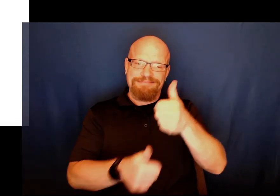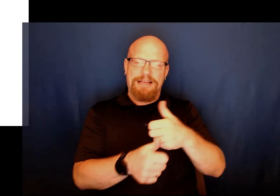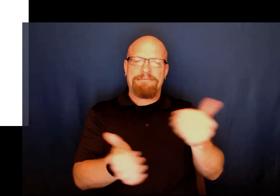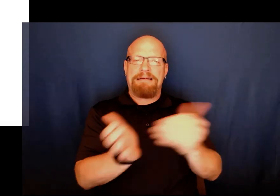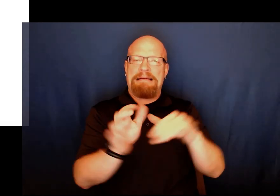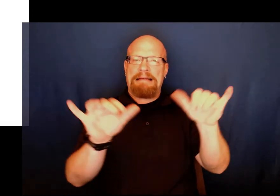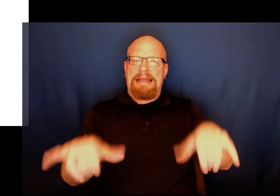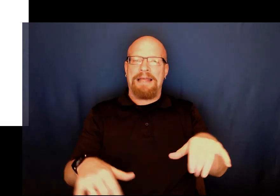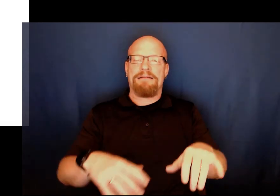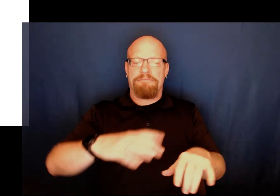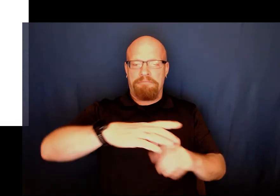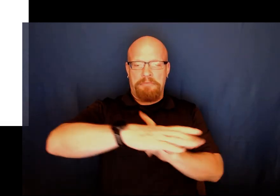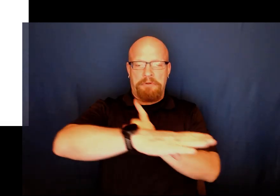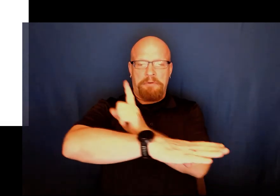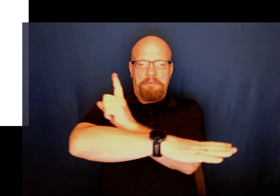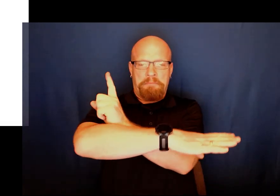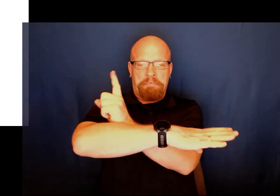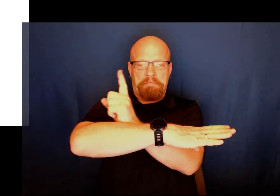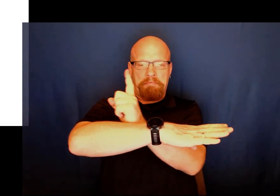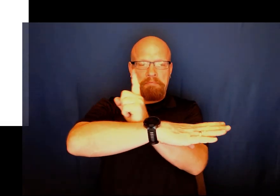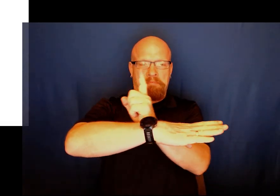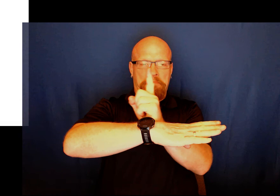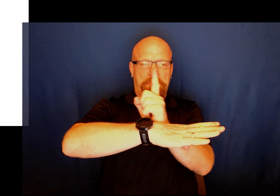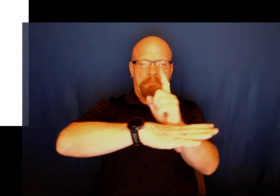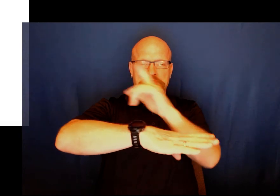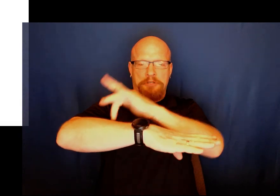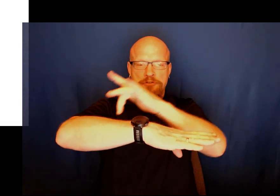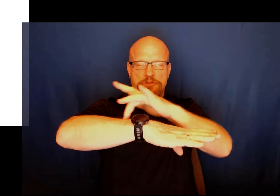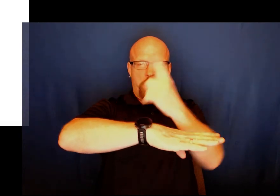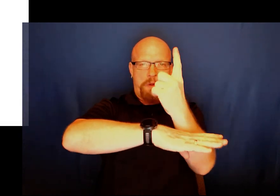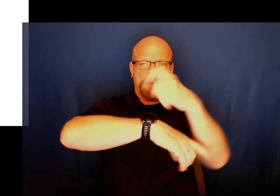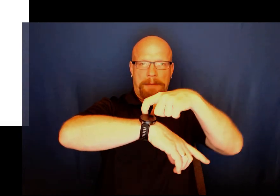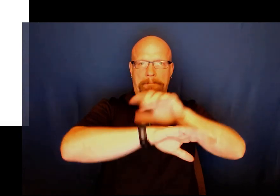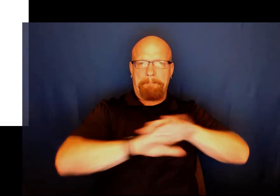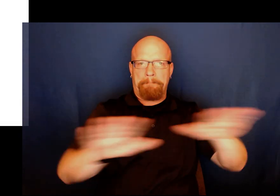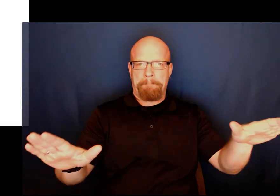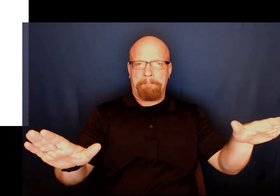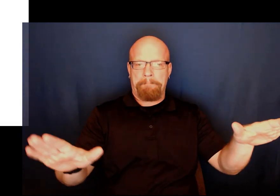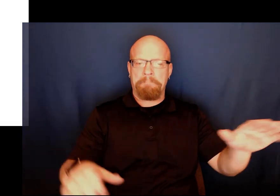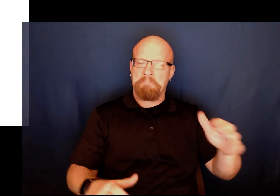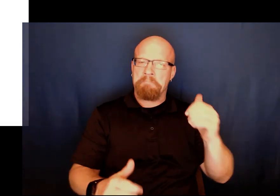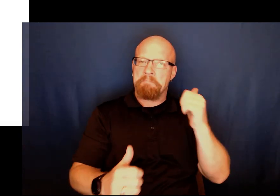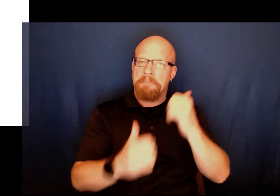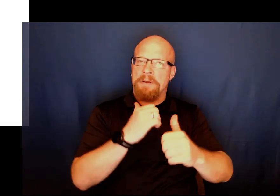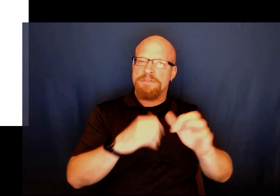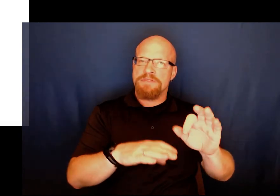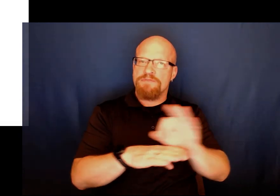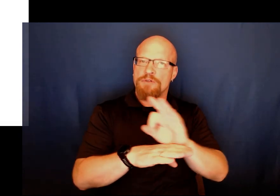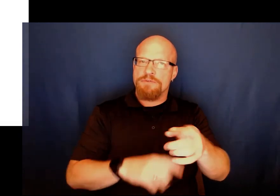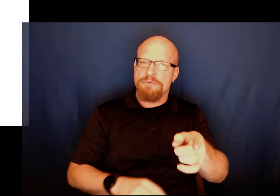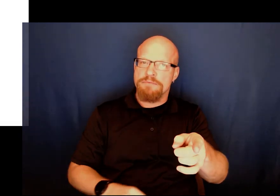Now that is a function also. The line only hits the graph at one time at any given time in the